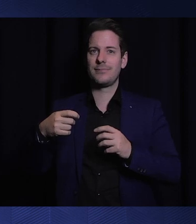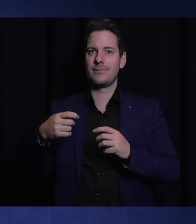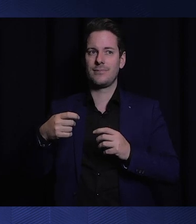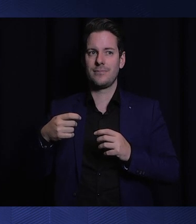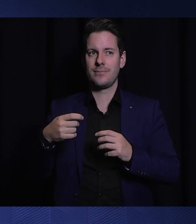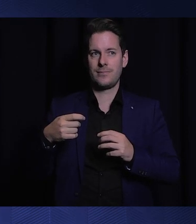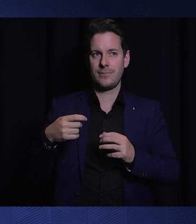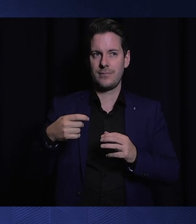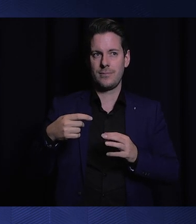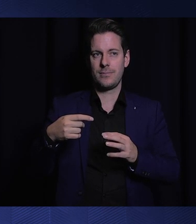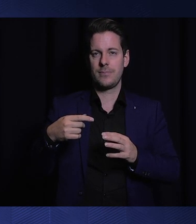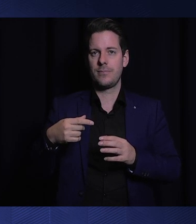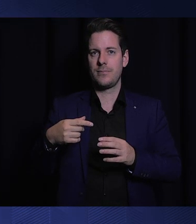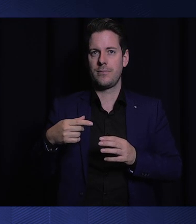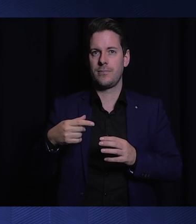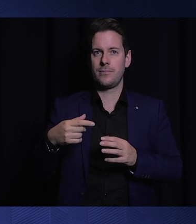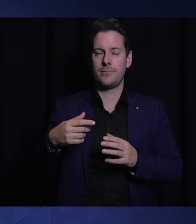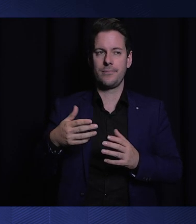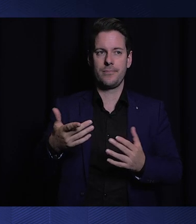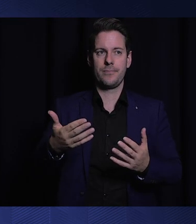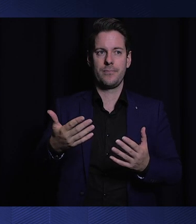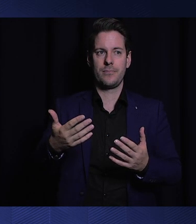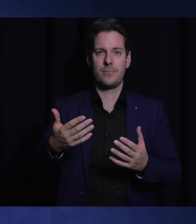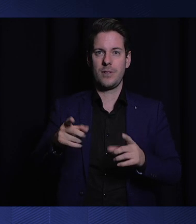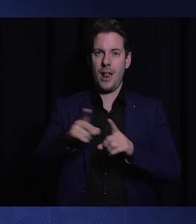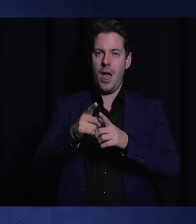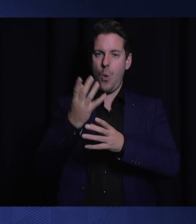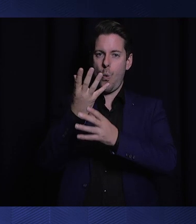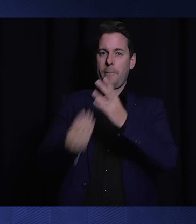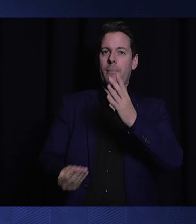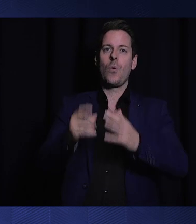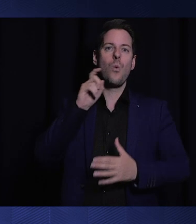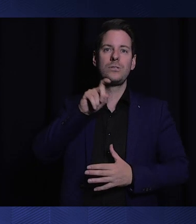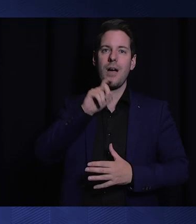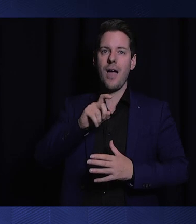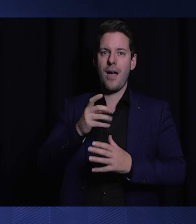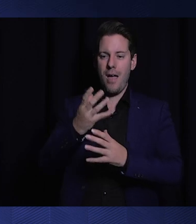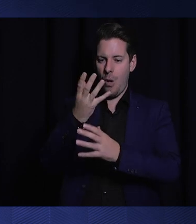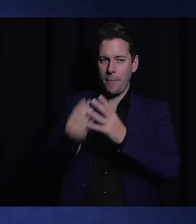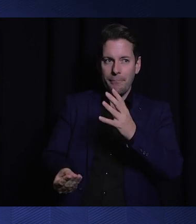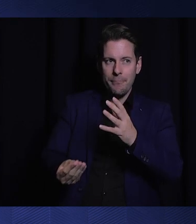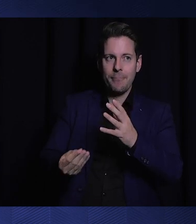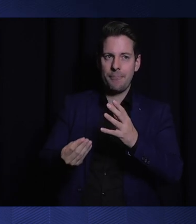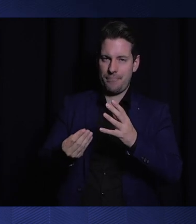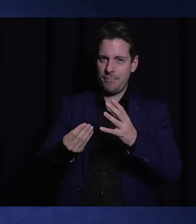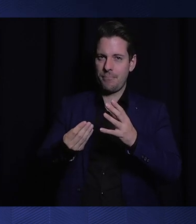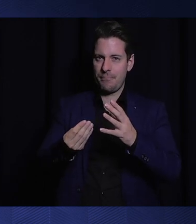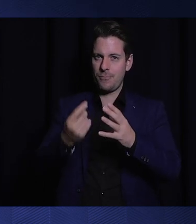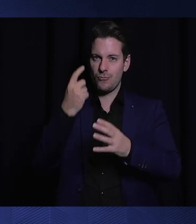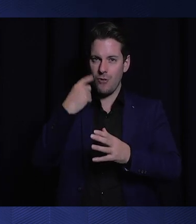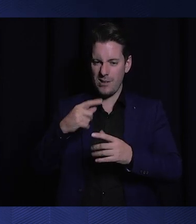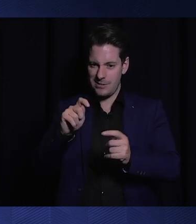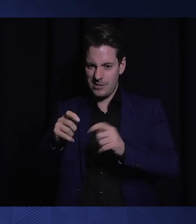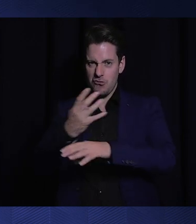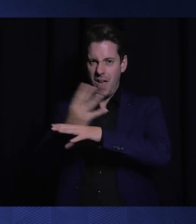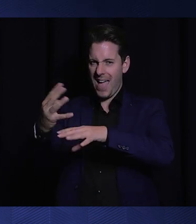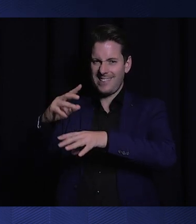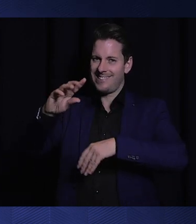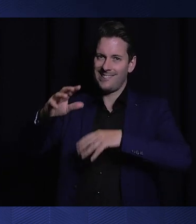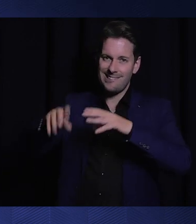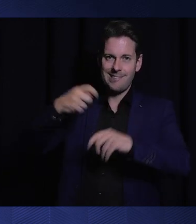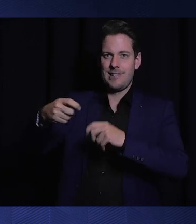that can, like a giant sponge for Bangkok, and absorb all this